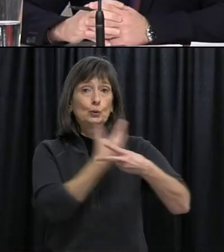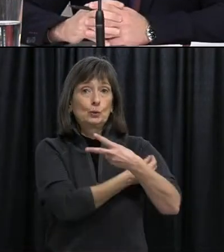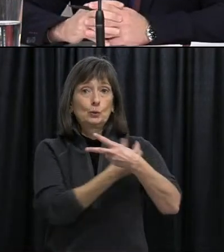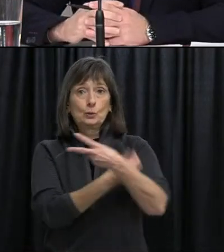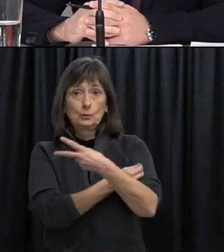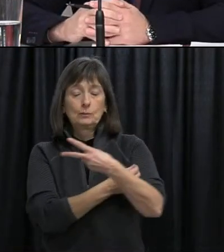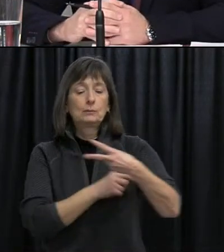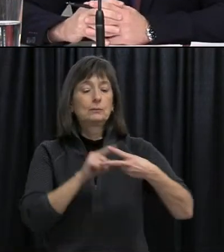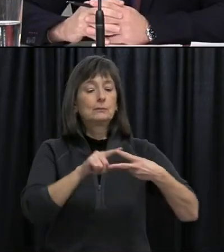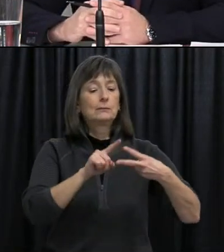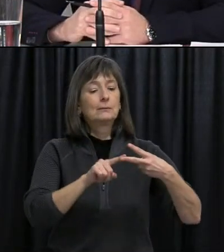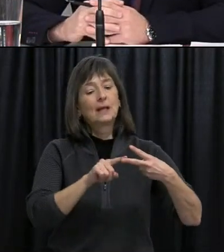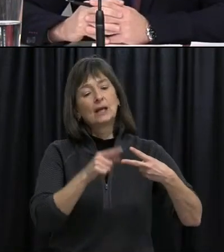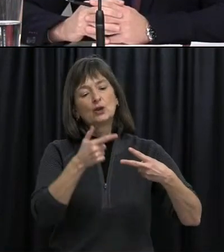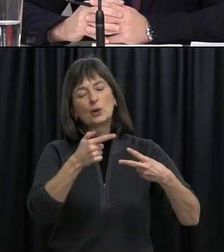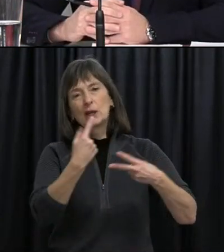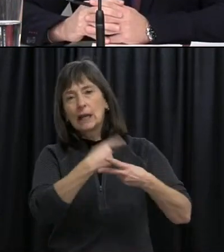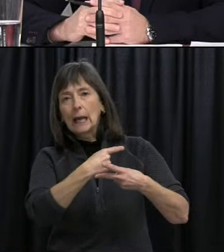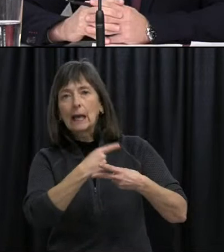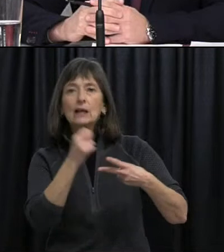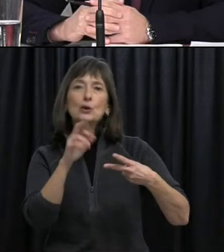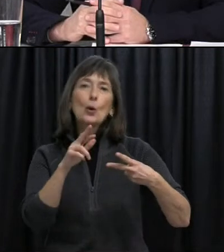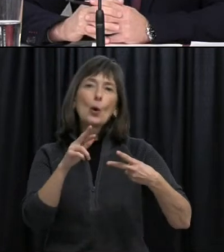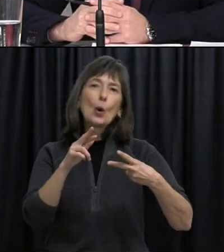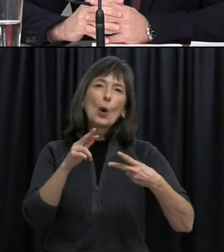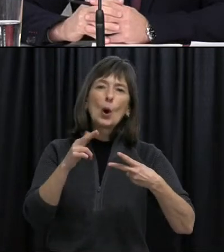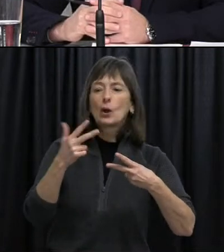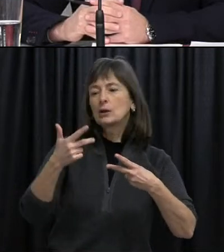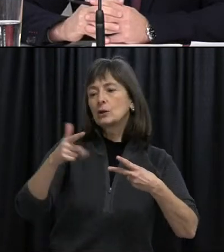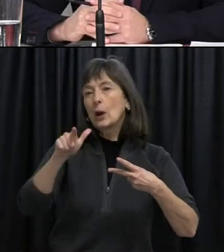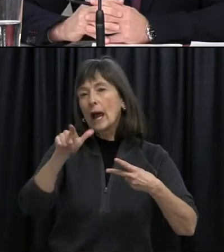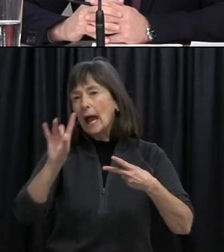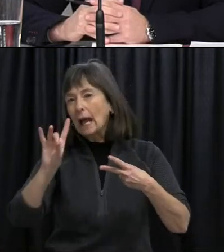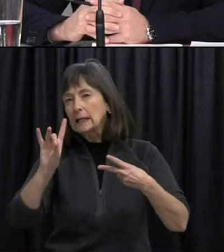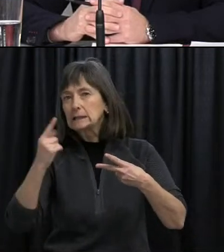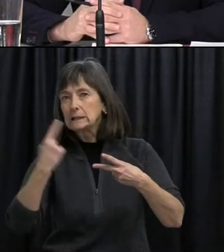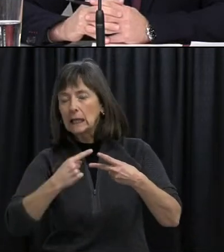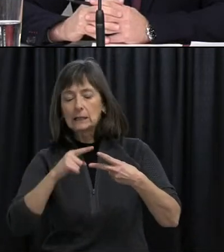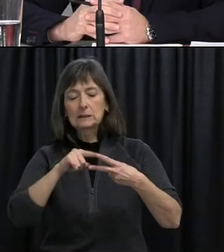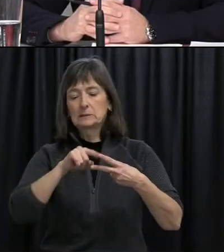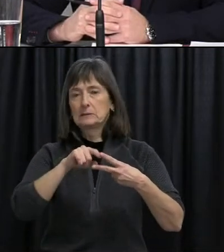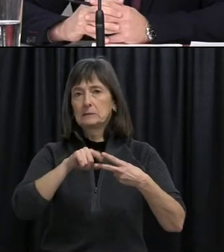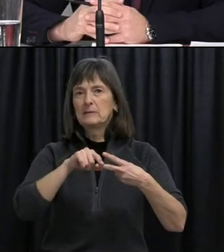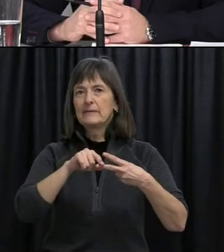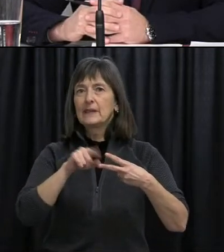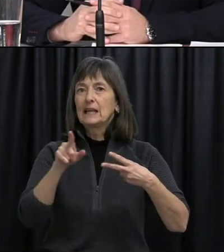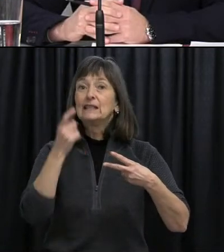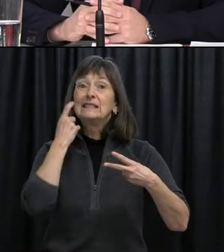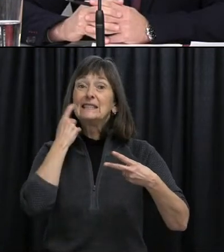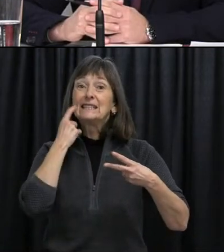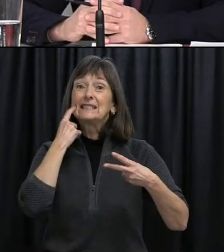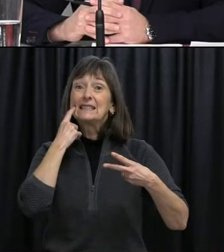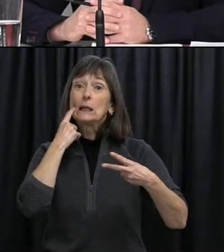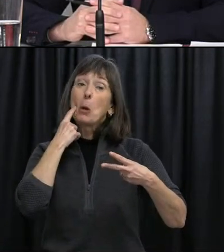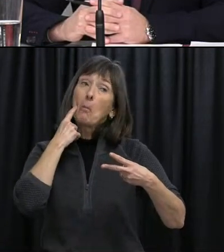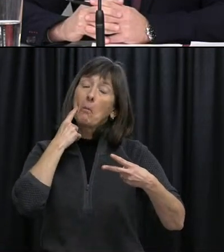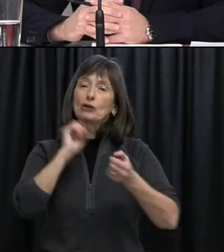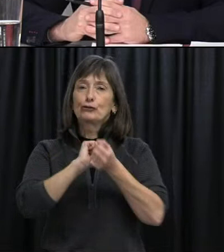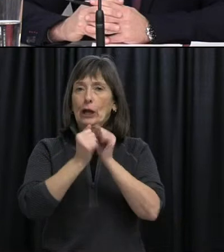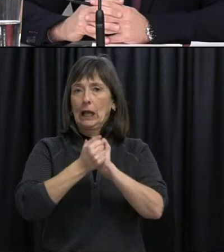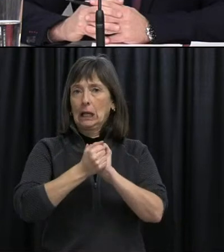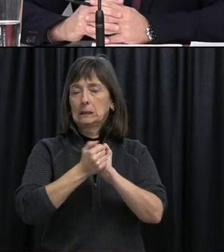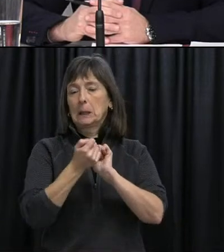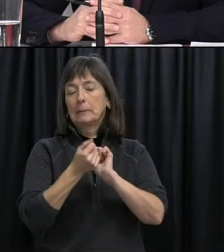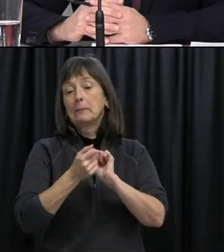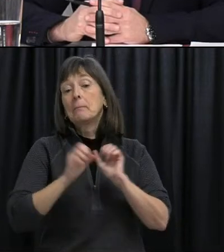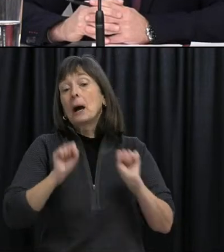that they've issued kind of an exceptional circumstance situation whereby it could be up to 6 weeks now between the